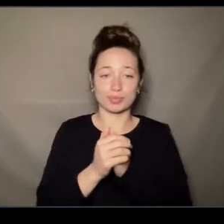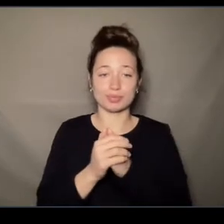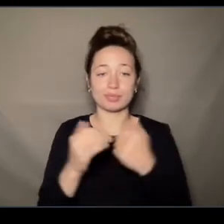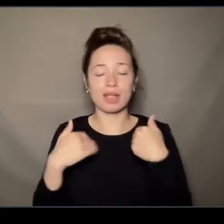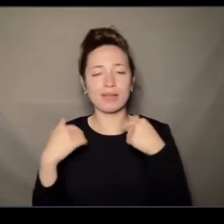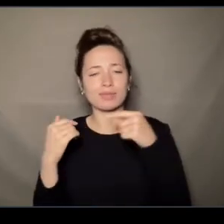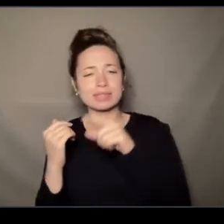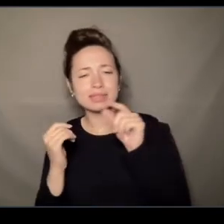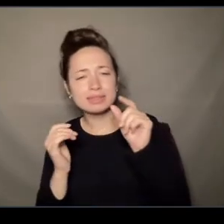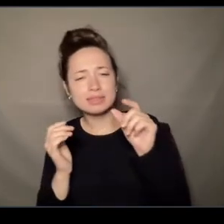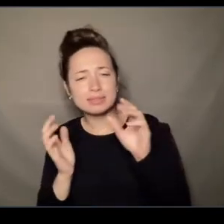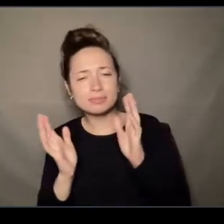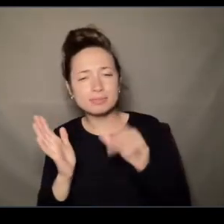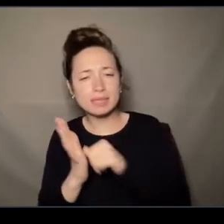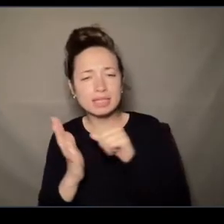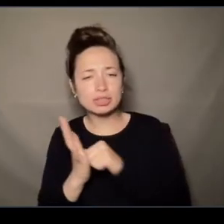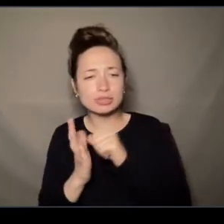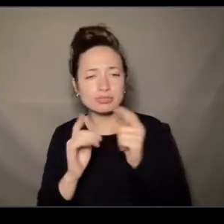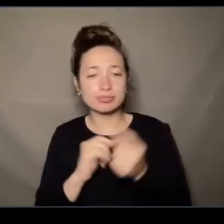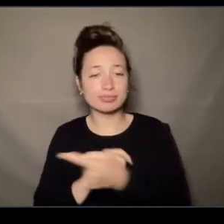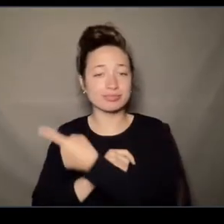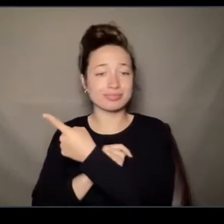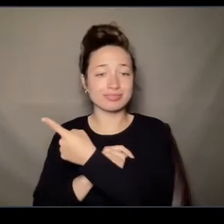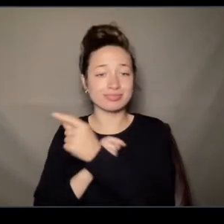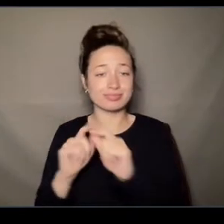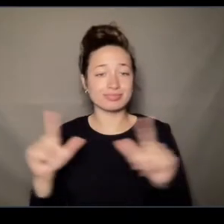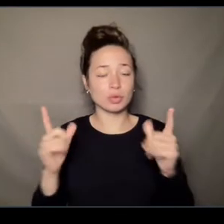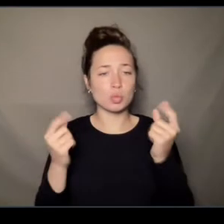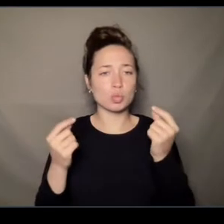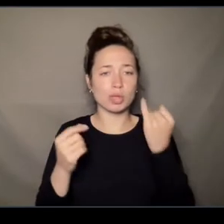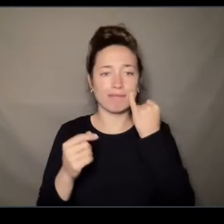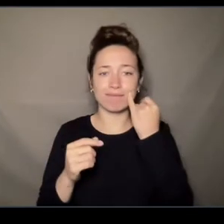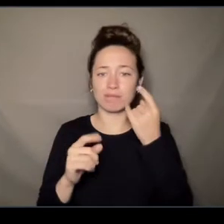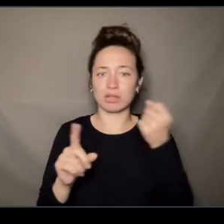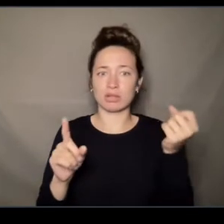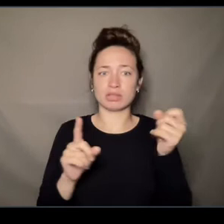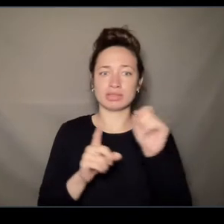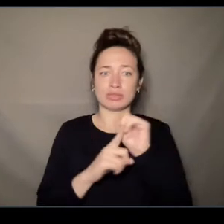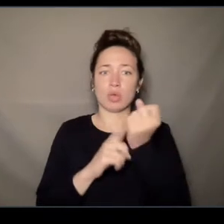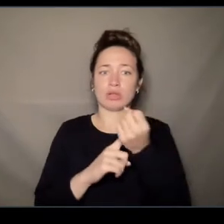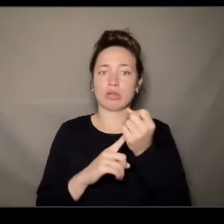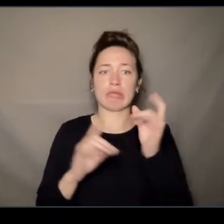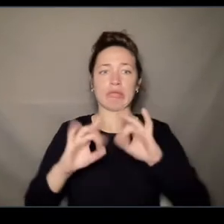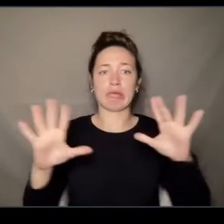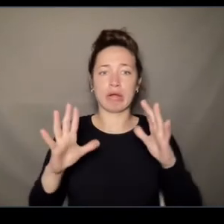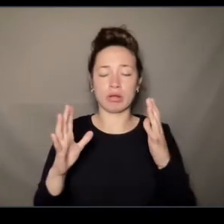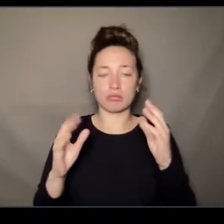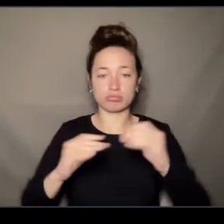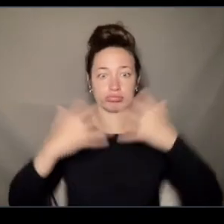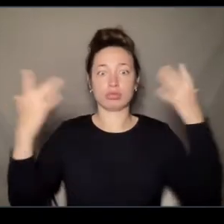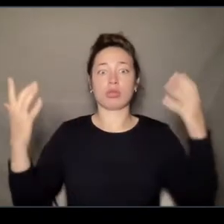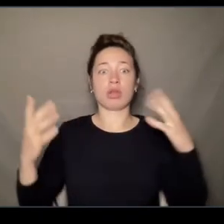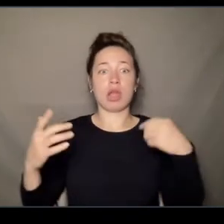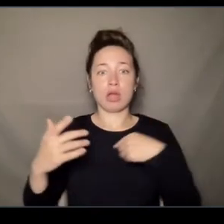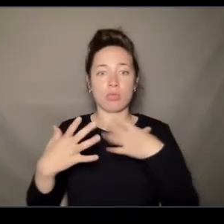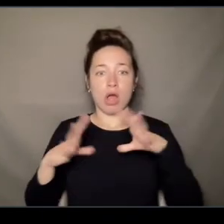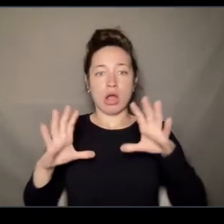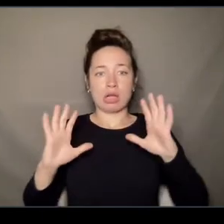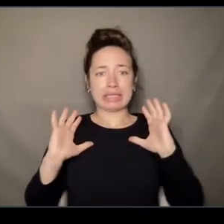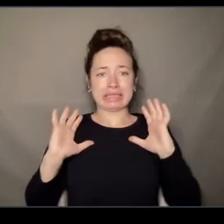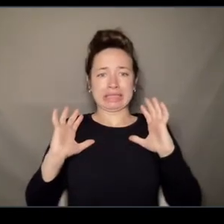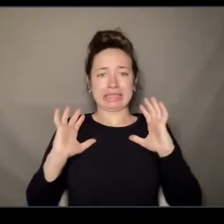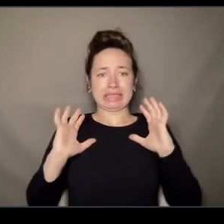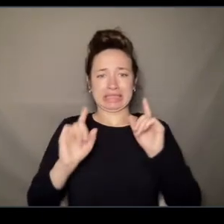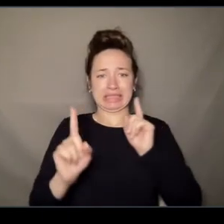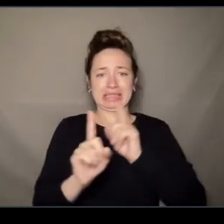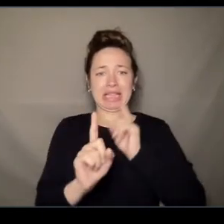have this little page here of what to do in a violent situation when there's a violent incident blowing up in front of you, right? So you